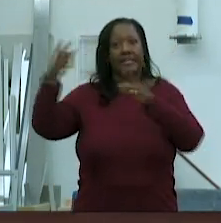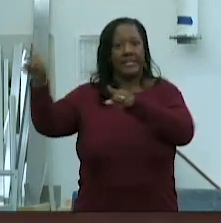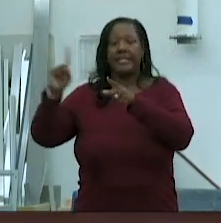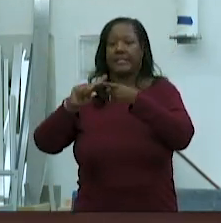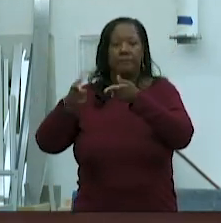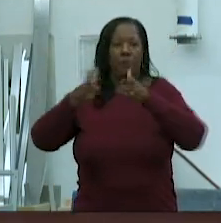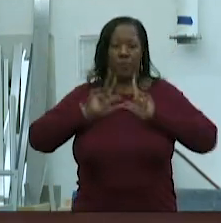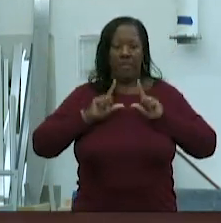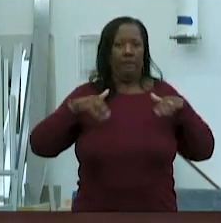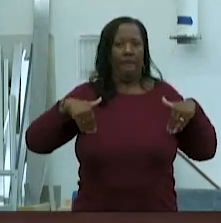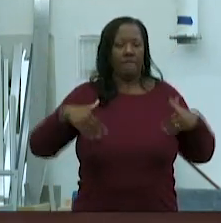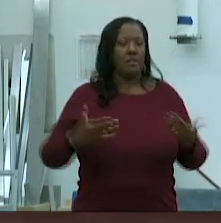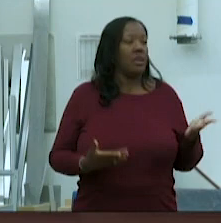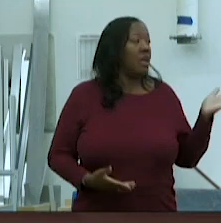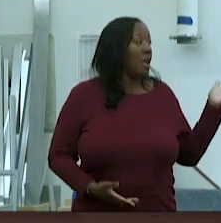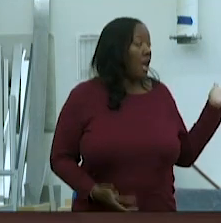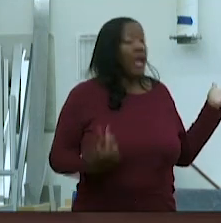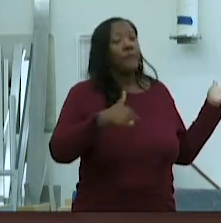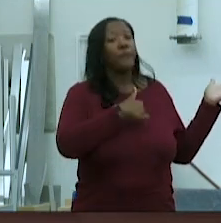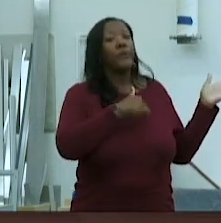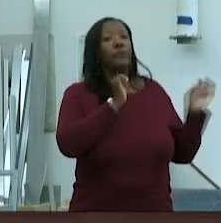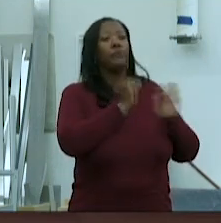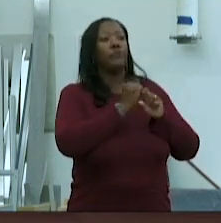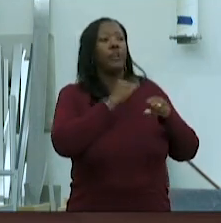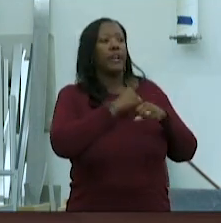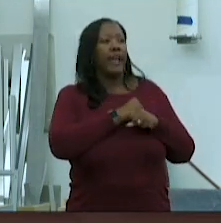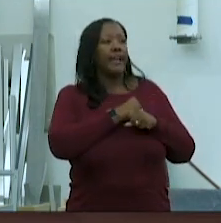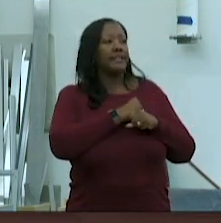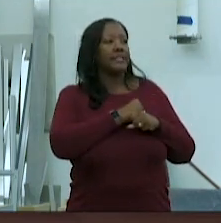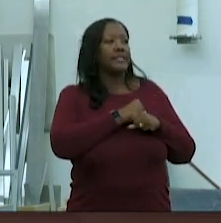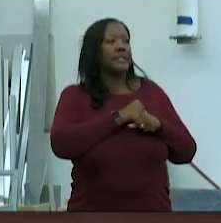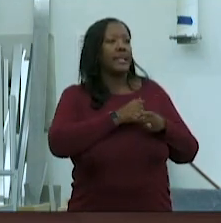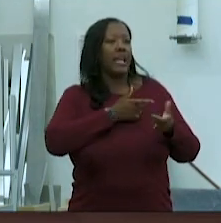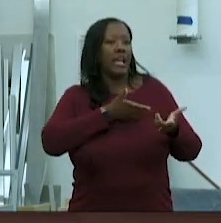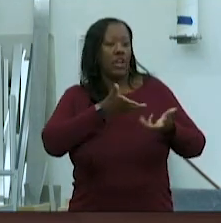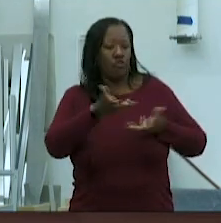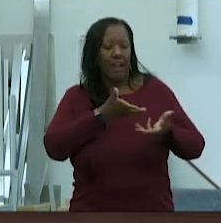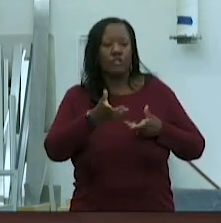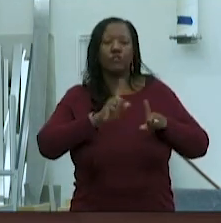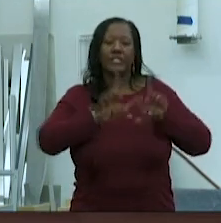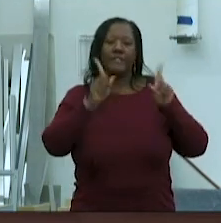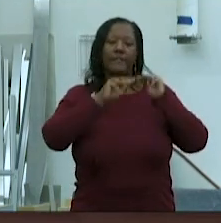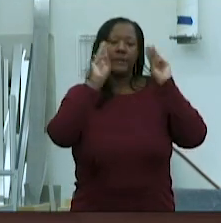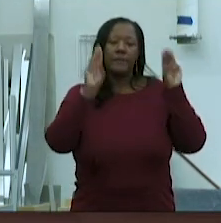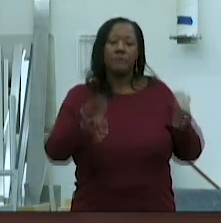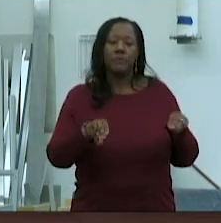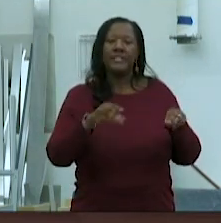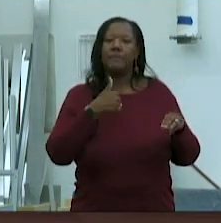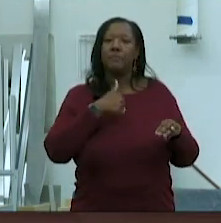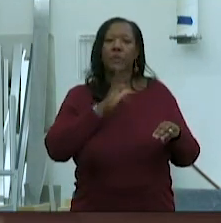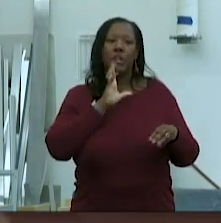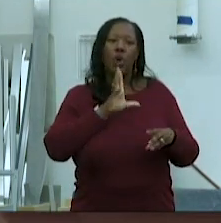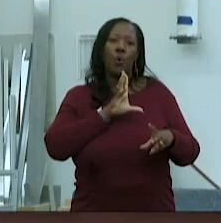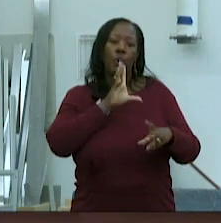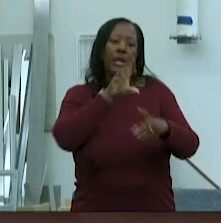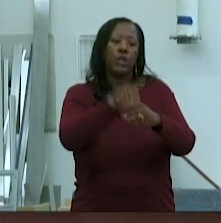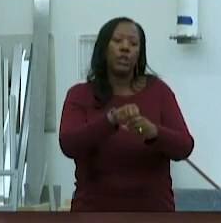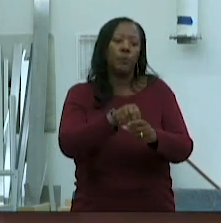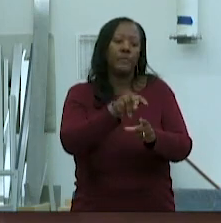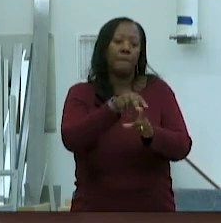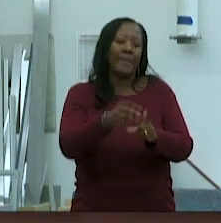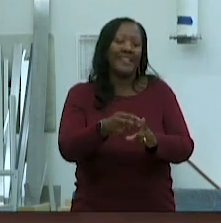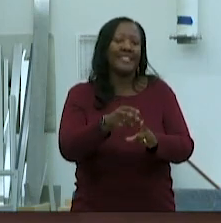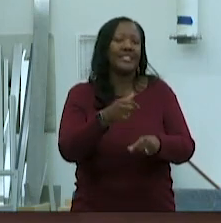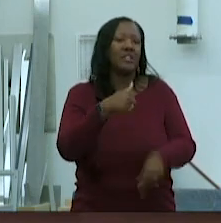we create interactives for different museums that often aren't part of the maintenance, I don't know that we get called out